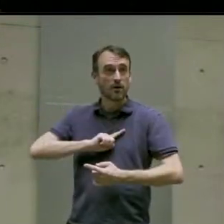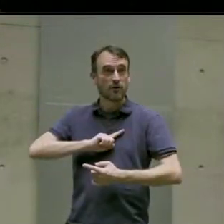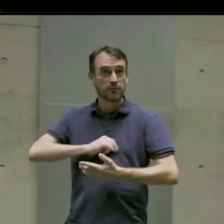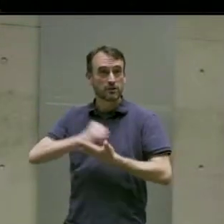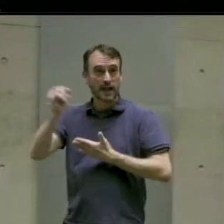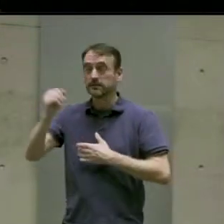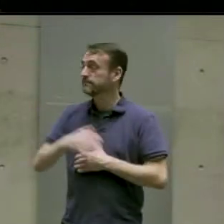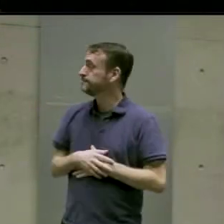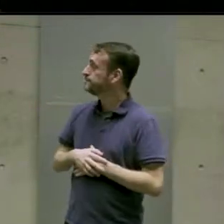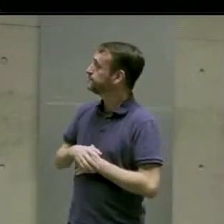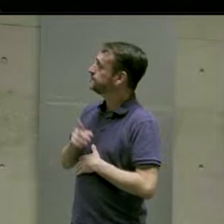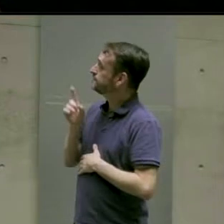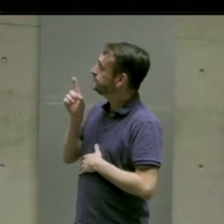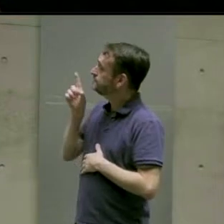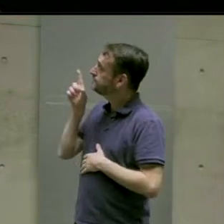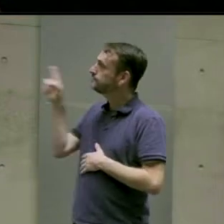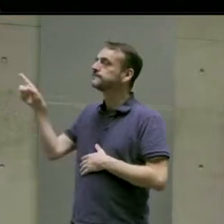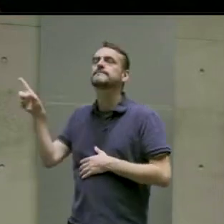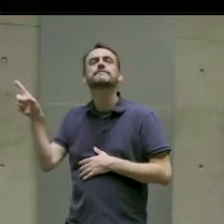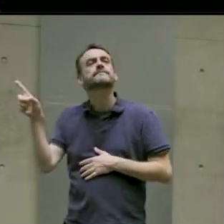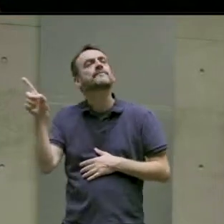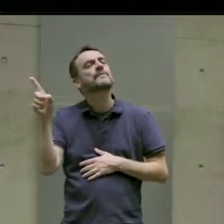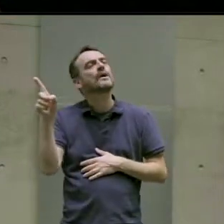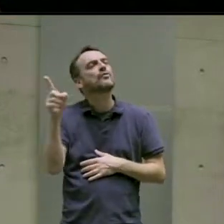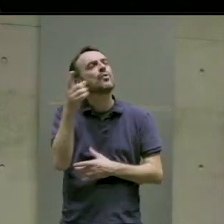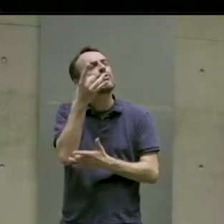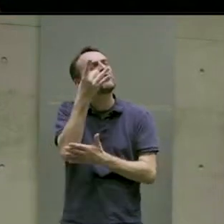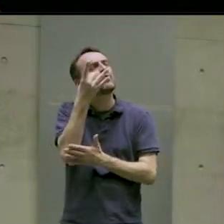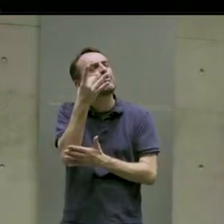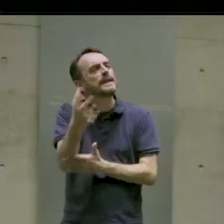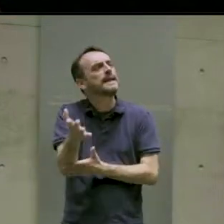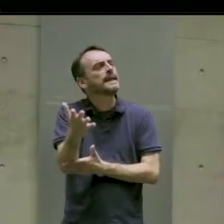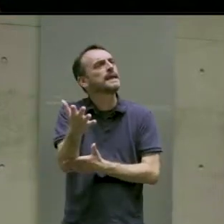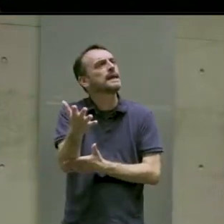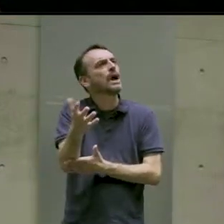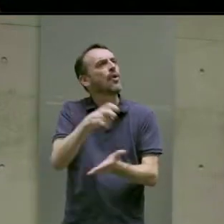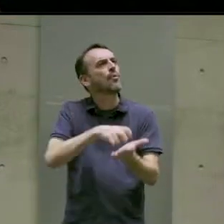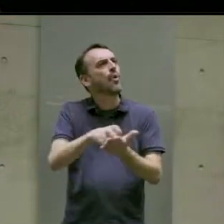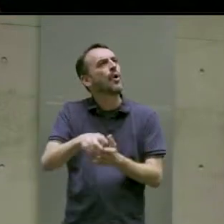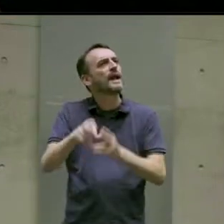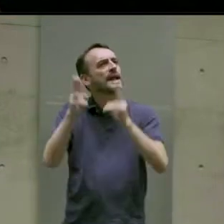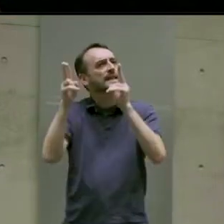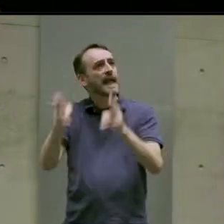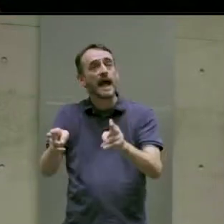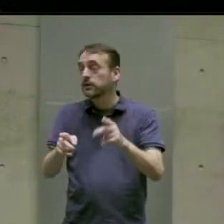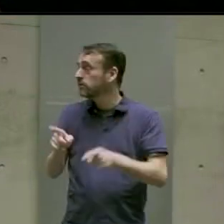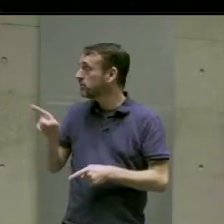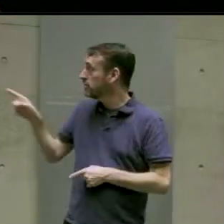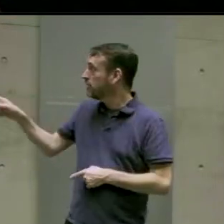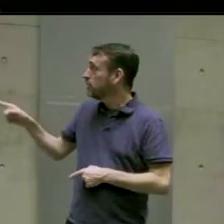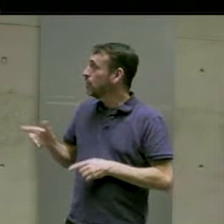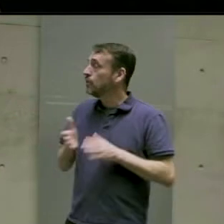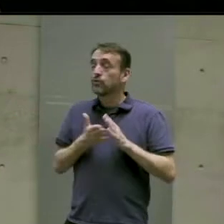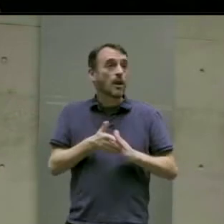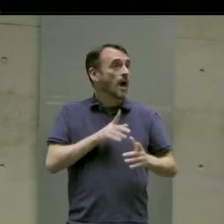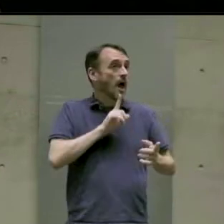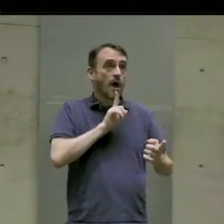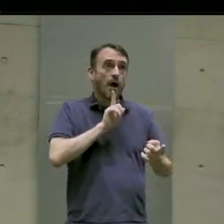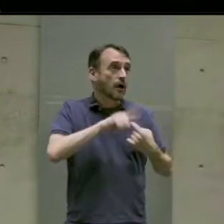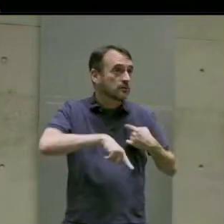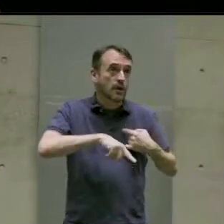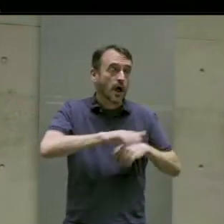thought was quite interesting and unique, of course, about The Walking Dead is that it's entirely valid not to answer. So with time choices, you actually